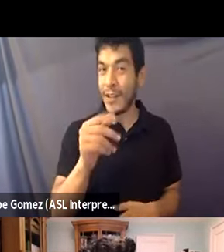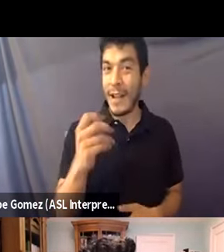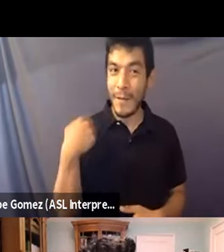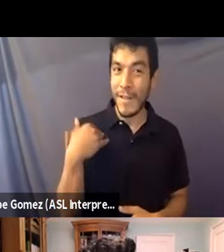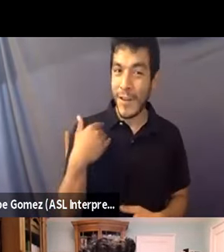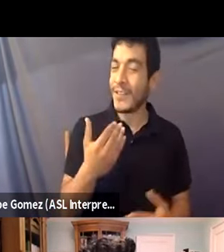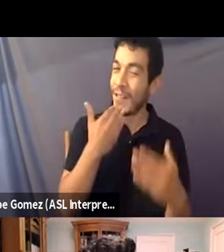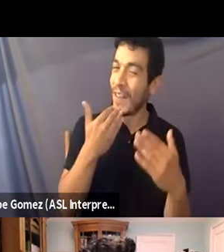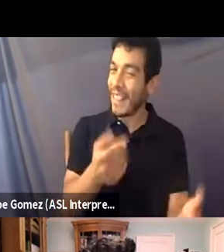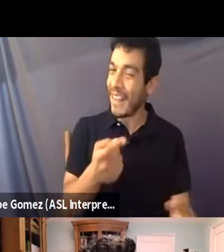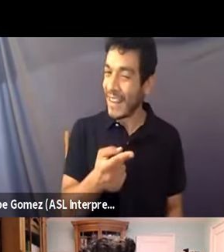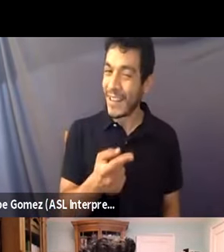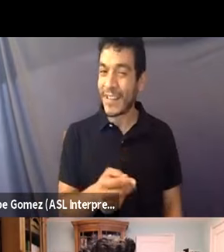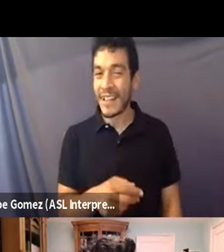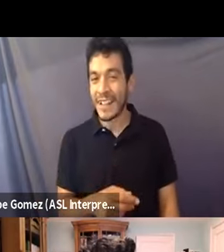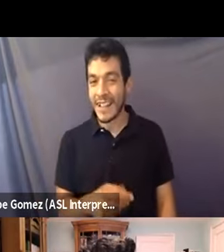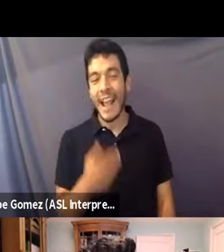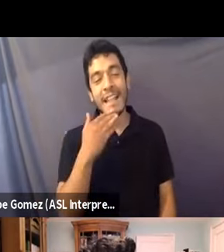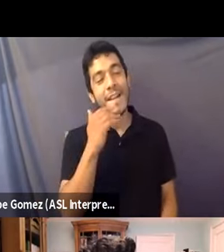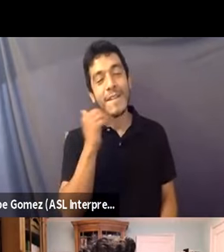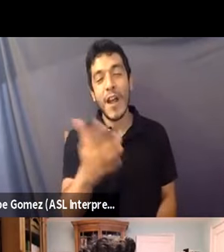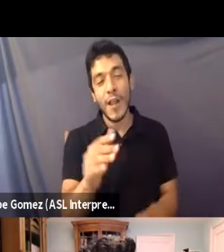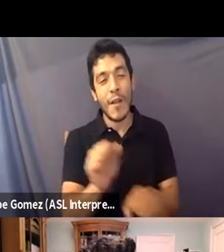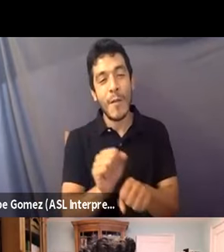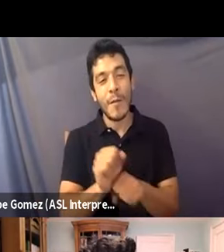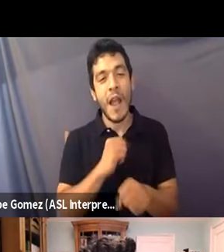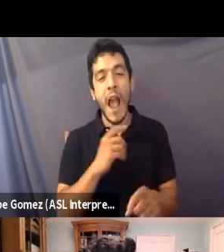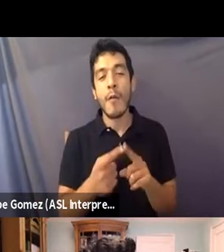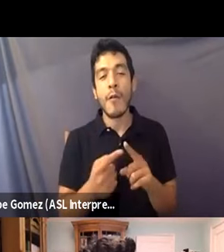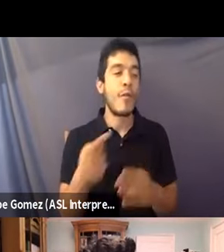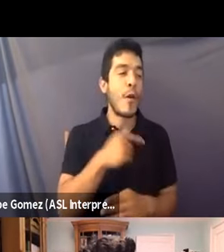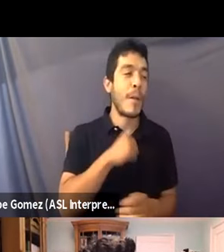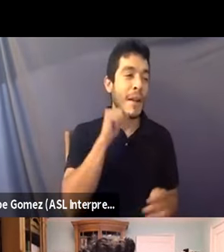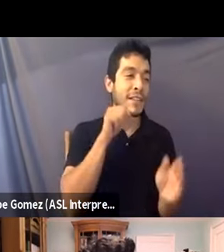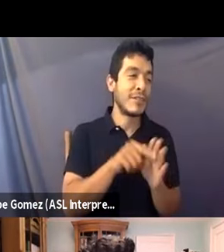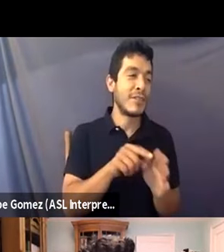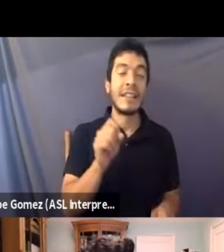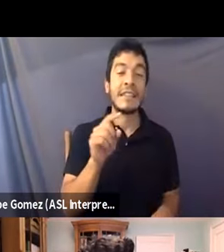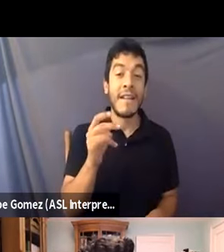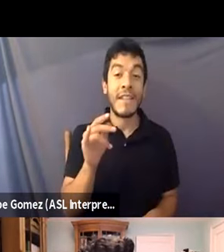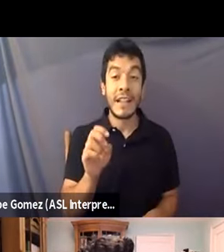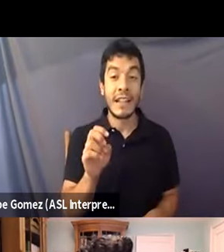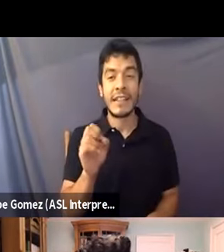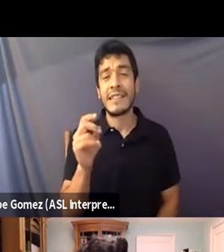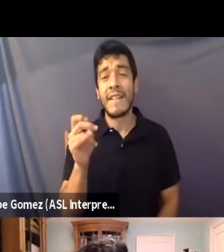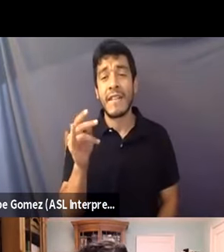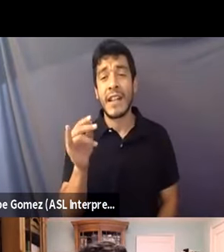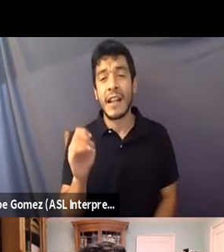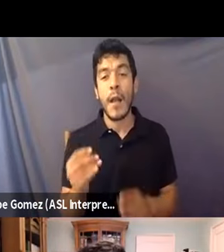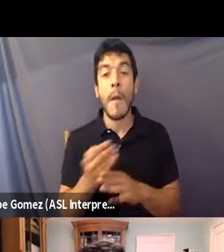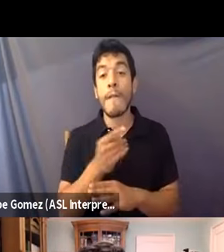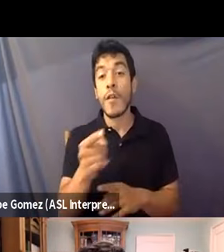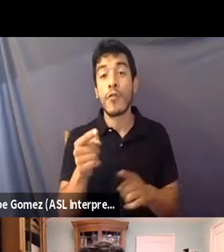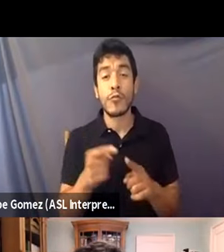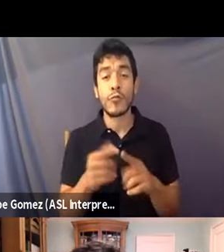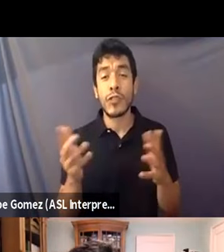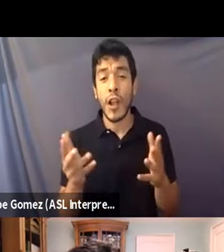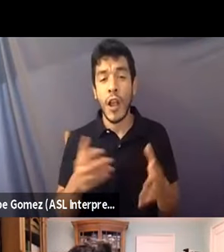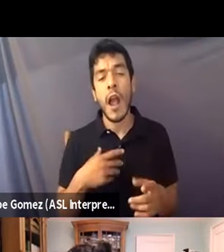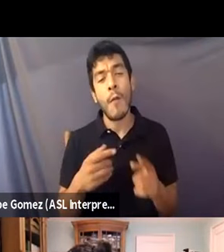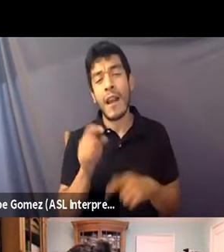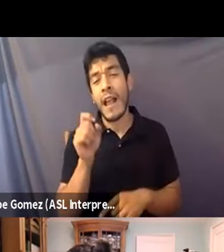you for all your work. I want to come to my sister, Stephanie. Stephanie, before you go on, I just want to say to you,